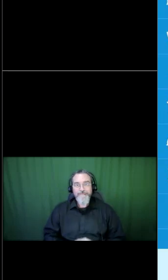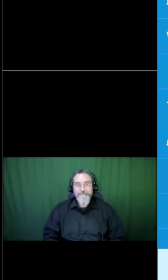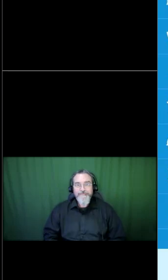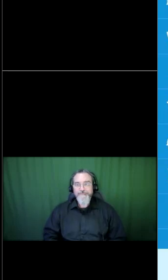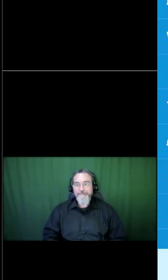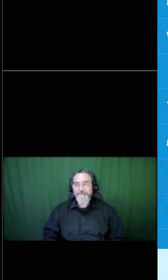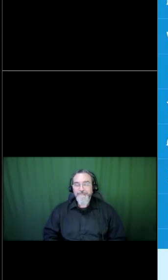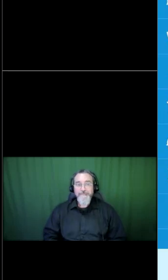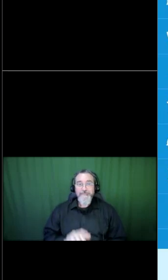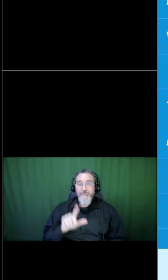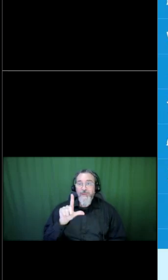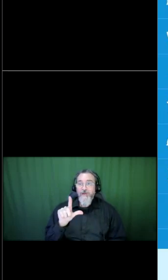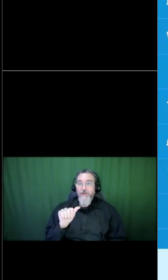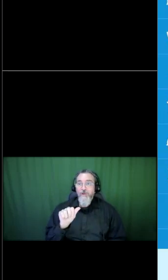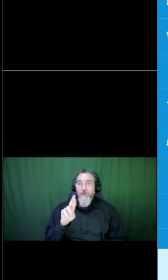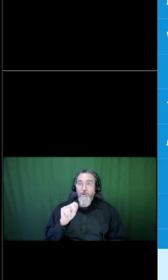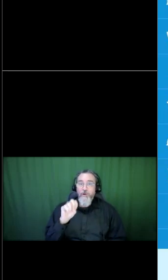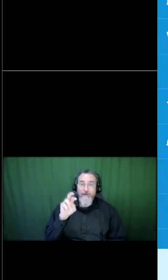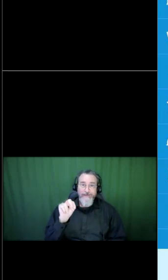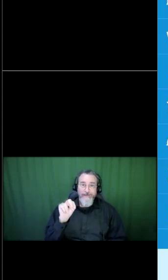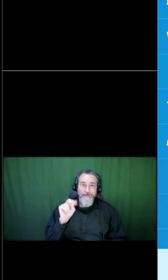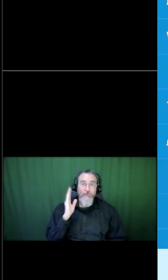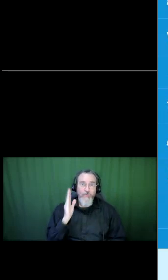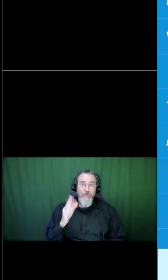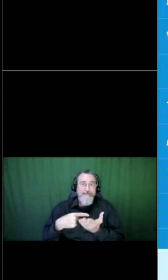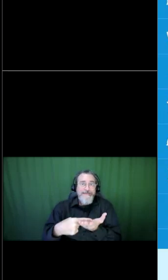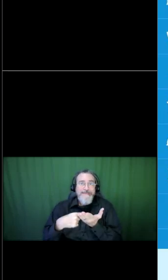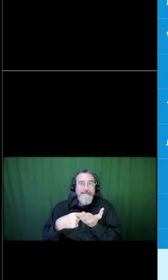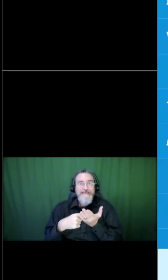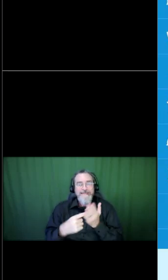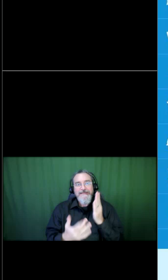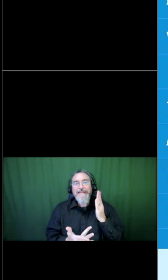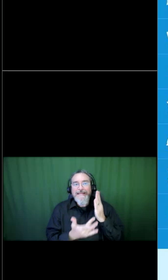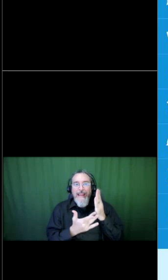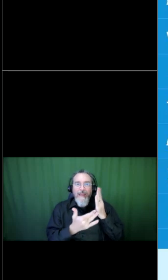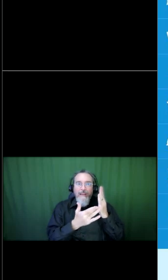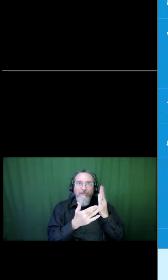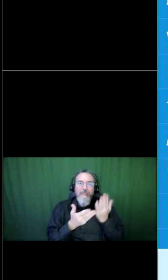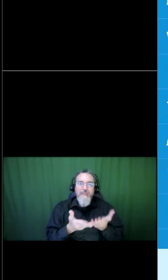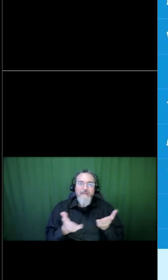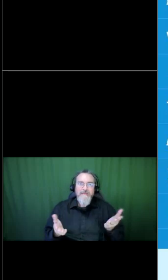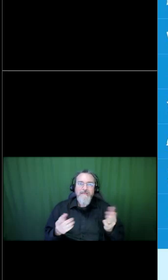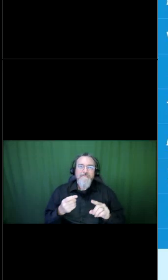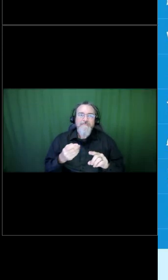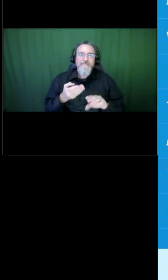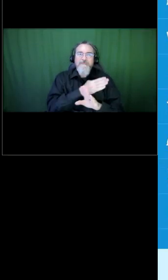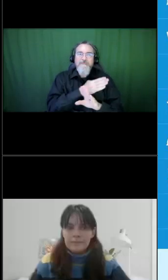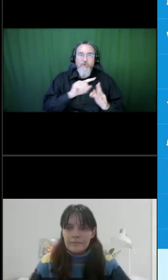Lauren, would you like to go over the technical aspects before we get started?